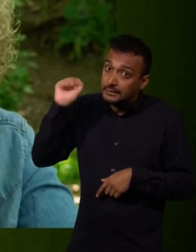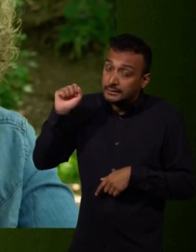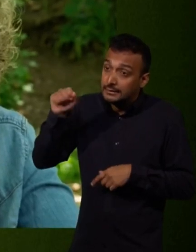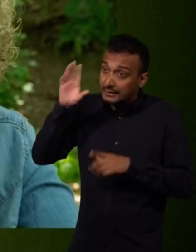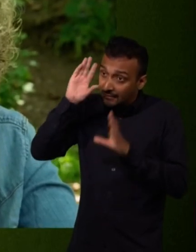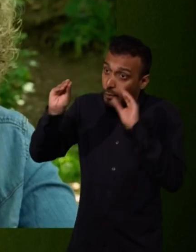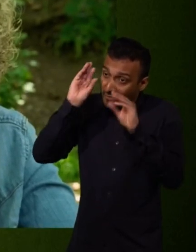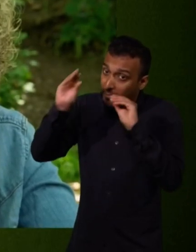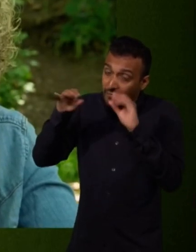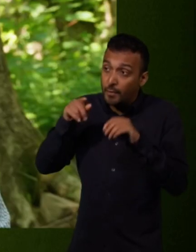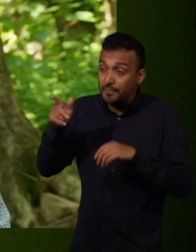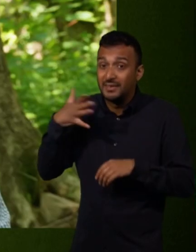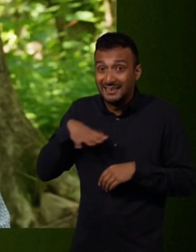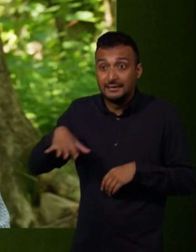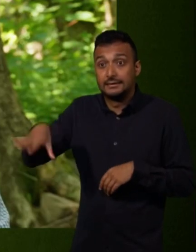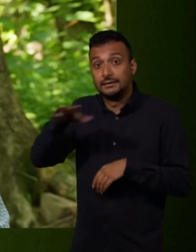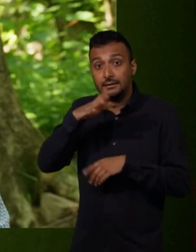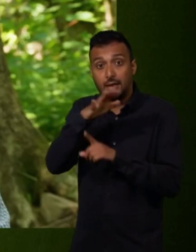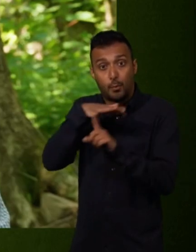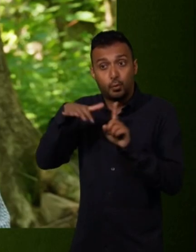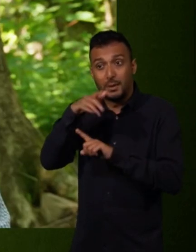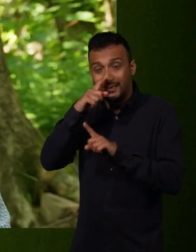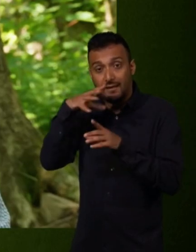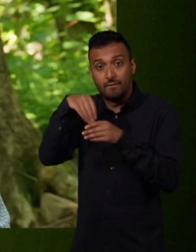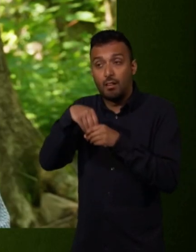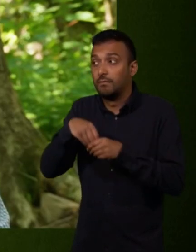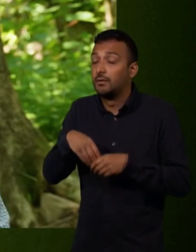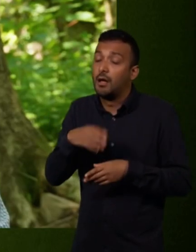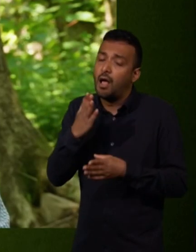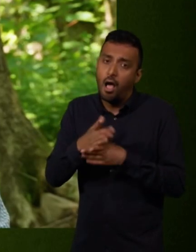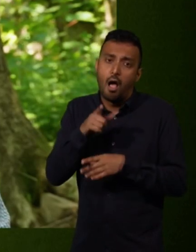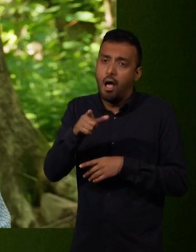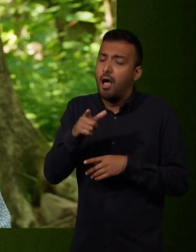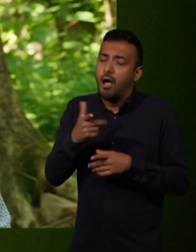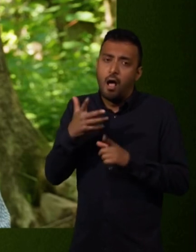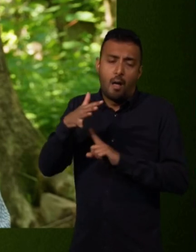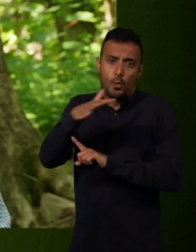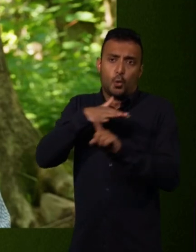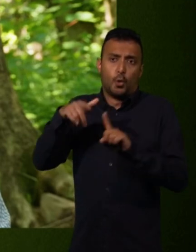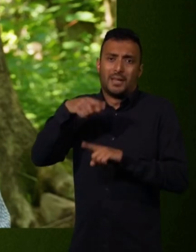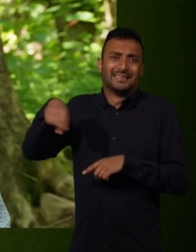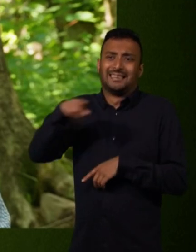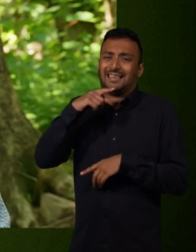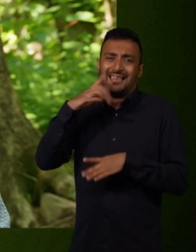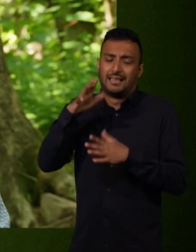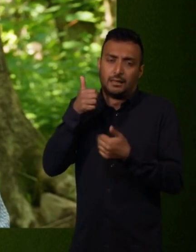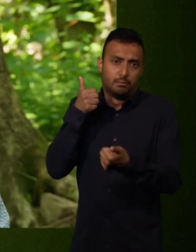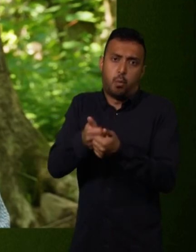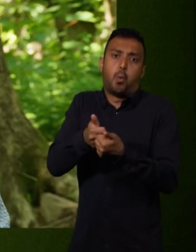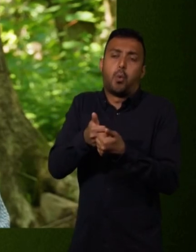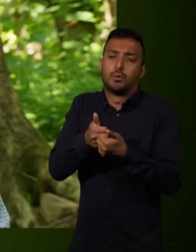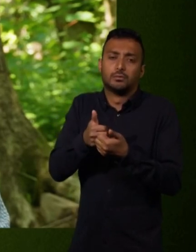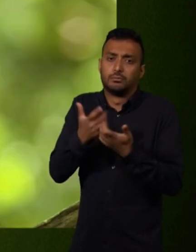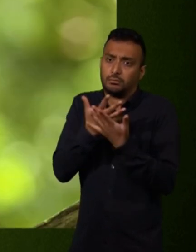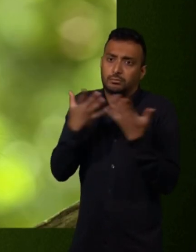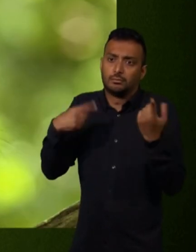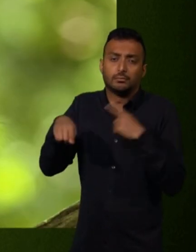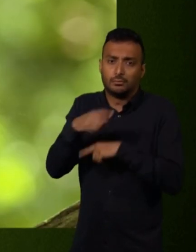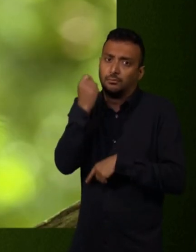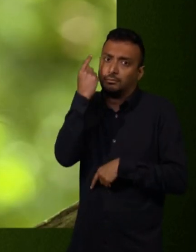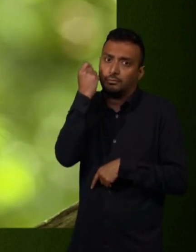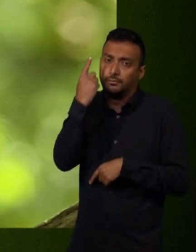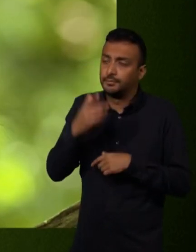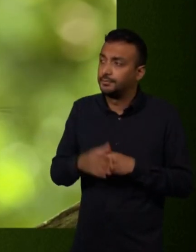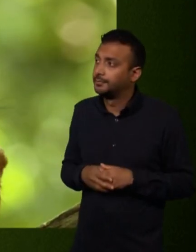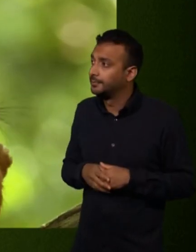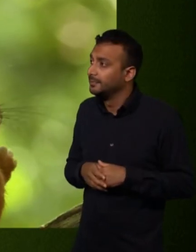community involved? A huge amount of community support and understanding. And what's special about Anglesey, I suppose, is that people